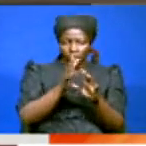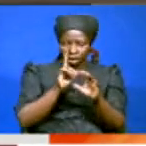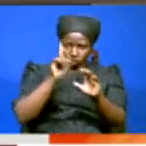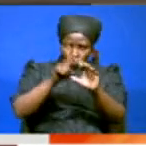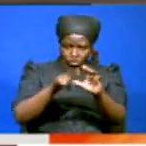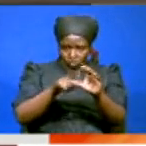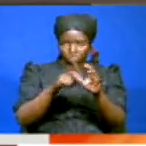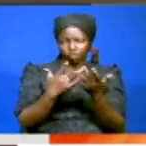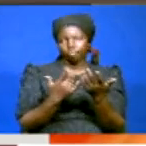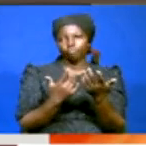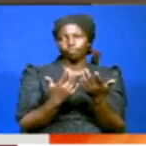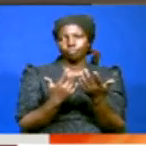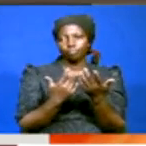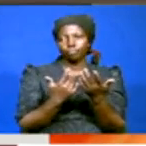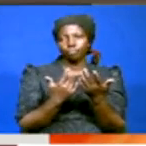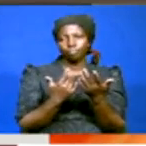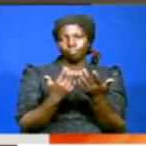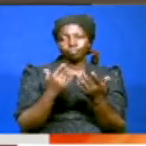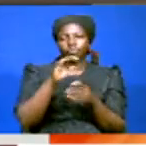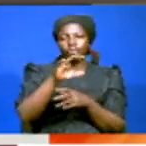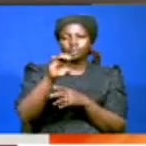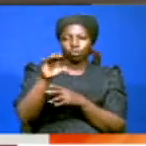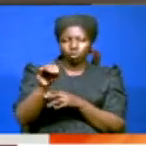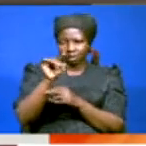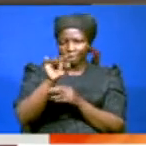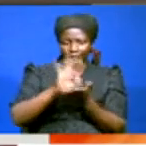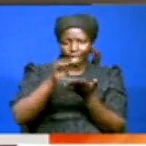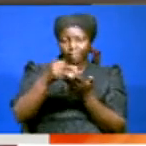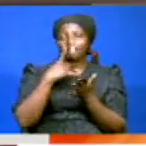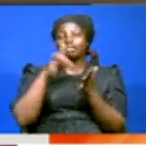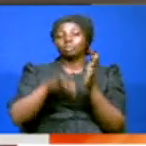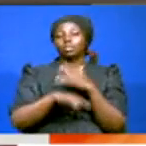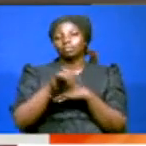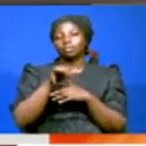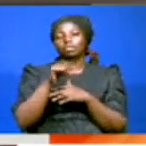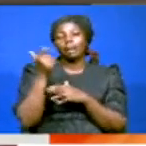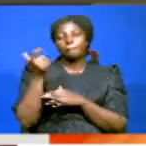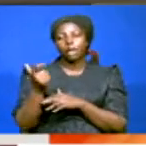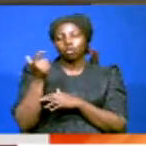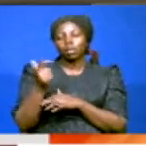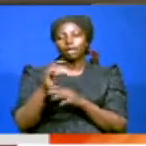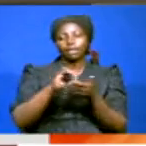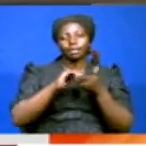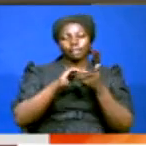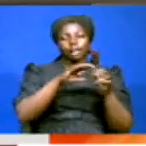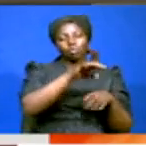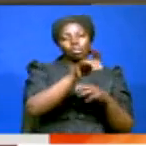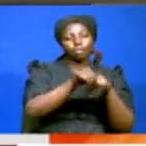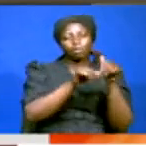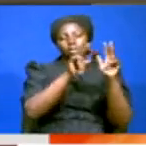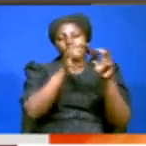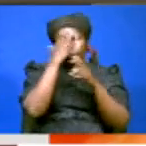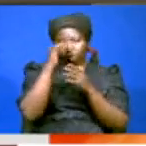CEO of County Pension Fund, CPF, says the pensioners are engaging counties on the issue since most